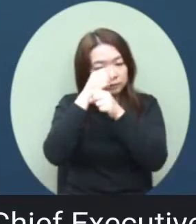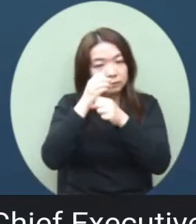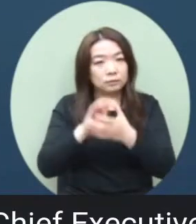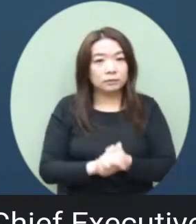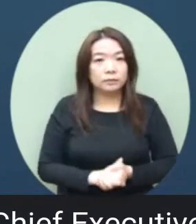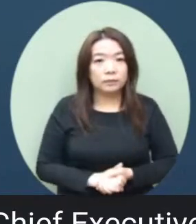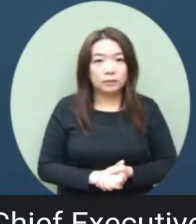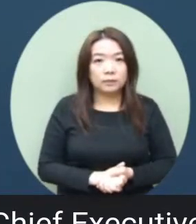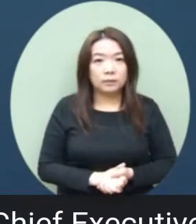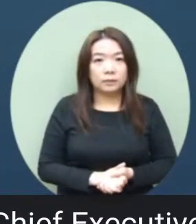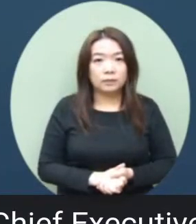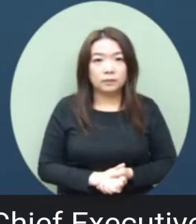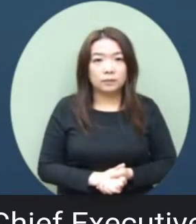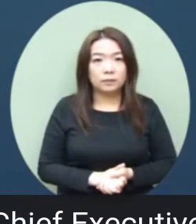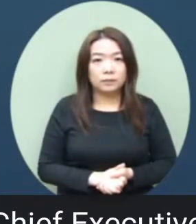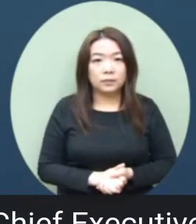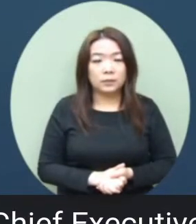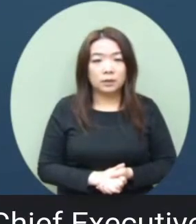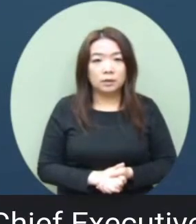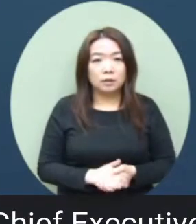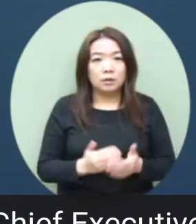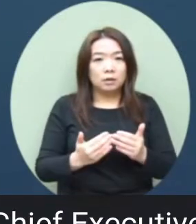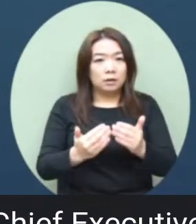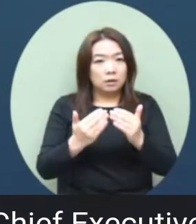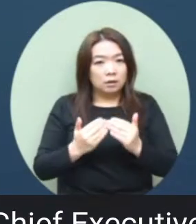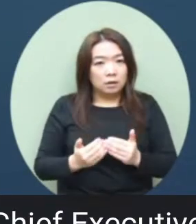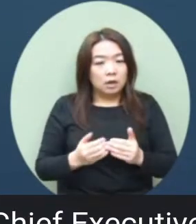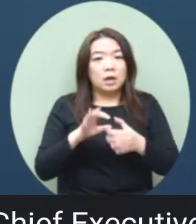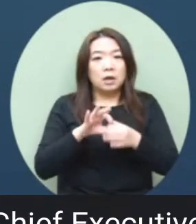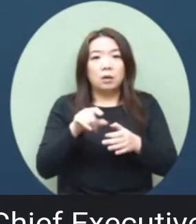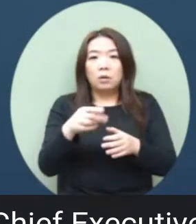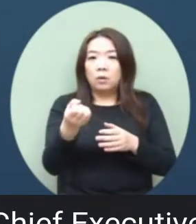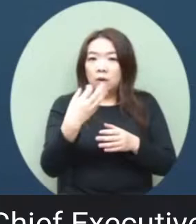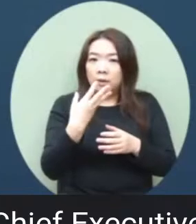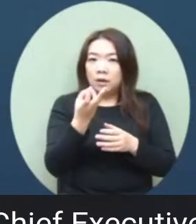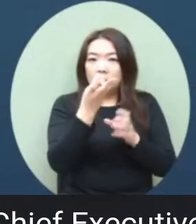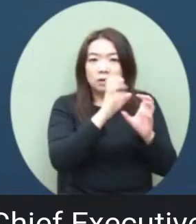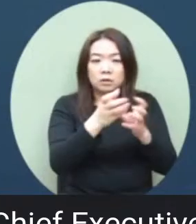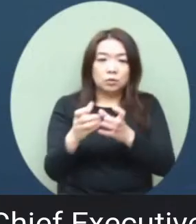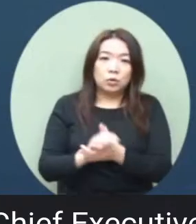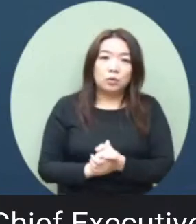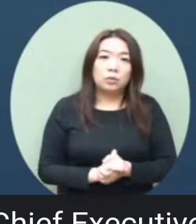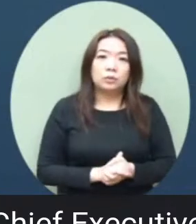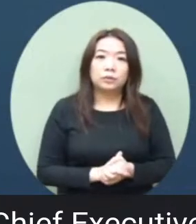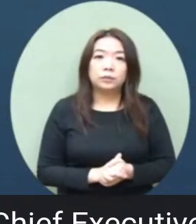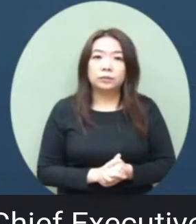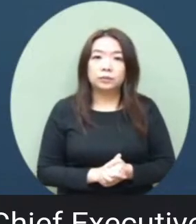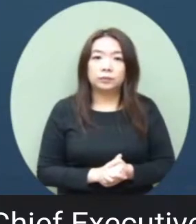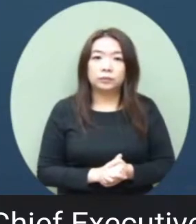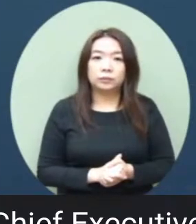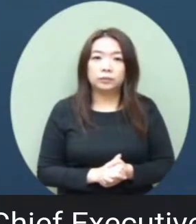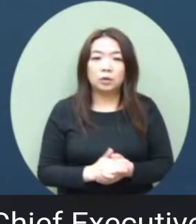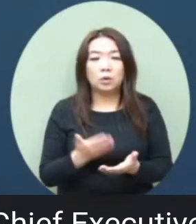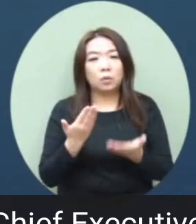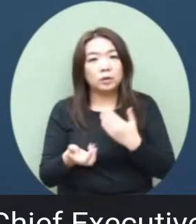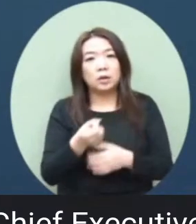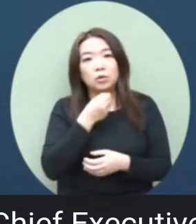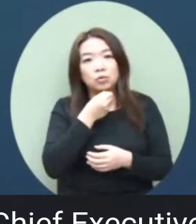work overtime and to ensure supply. So this is okay. You mentioned the task forces.